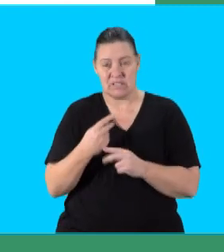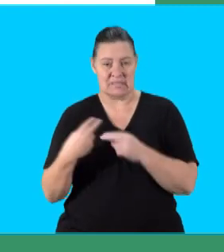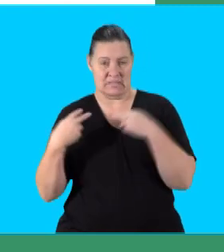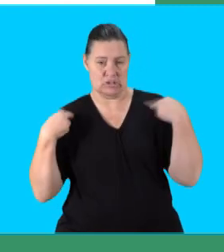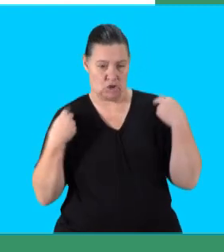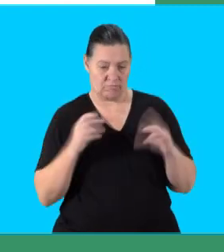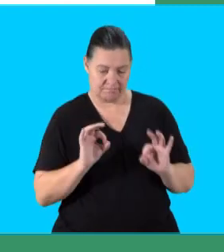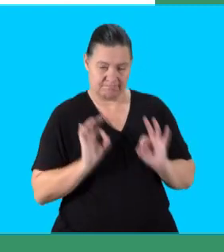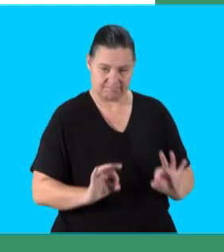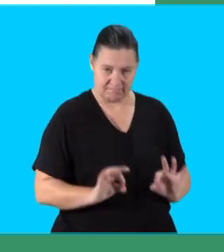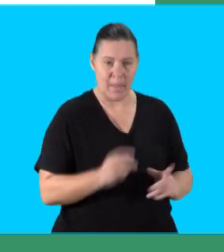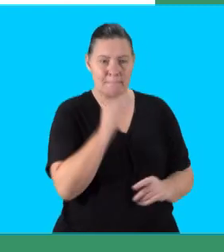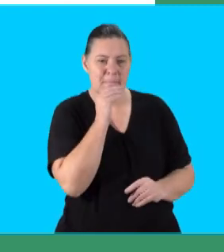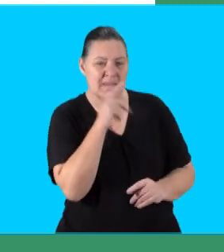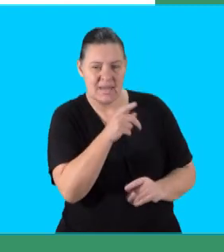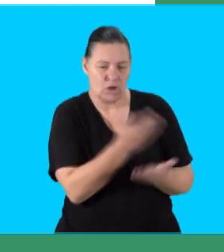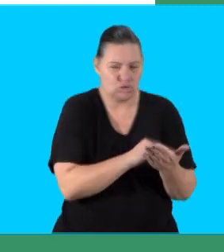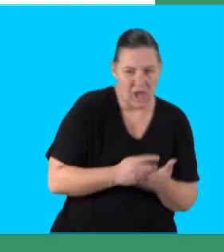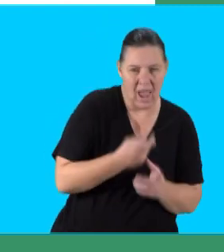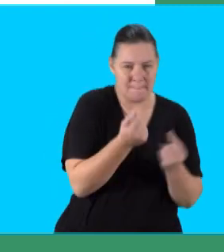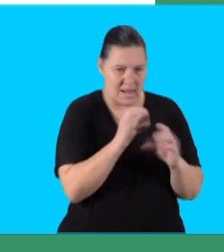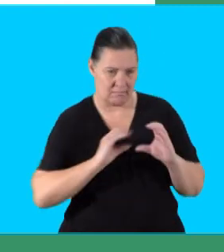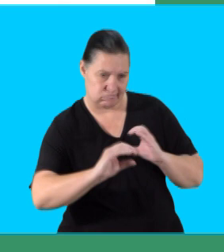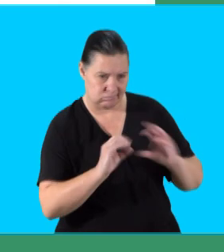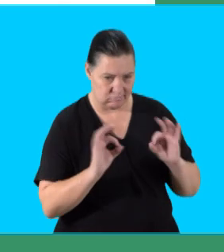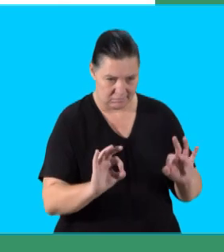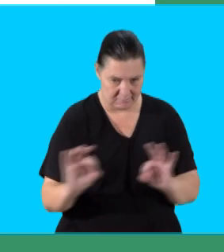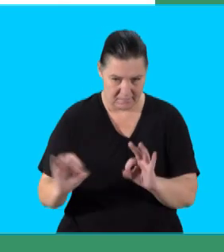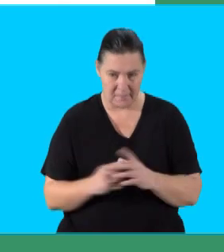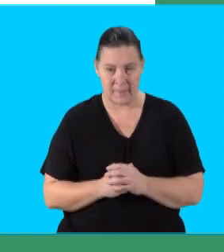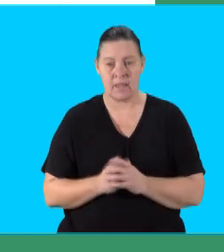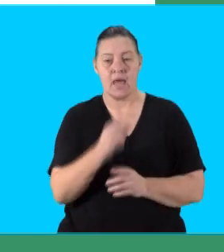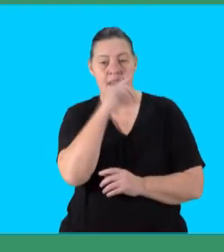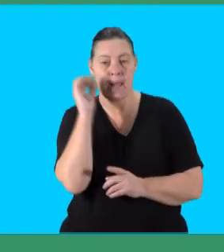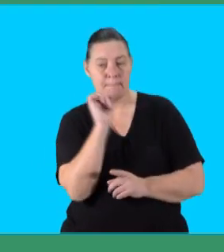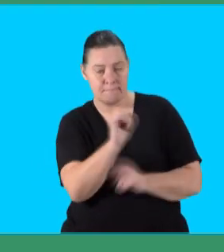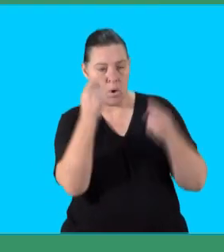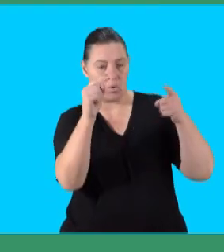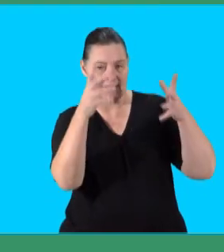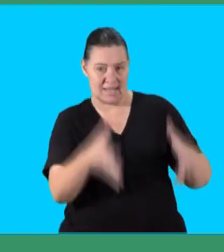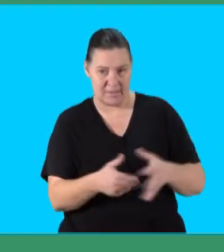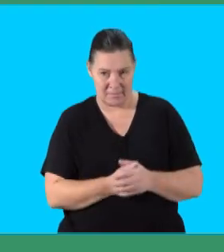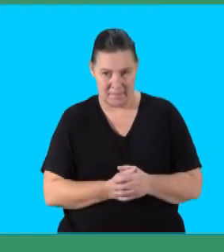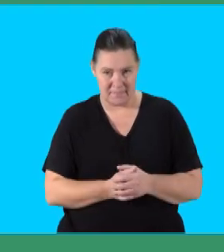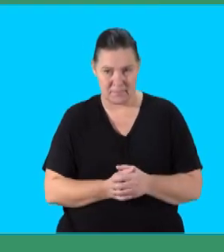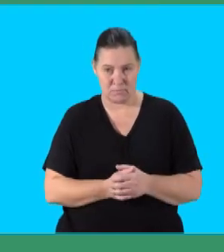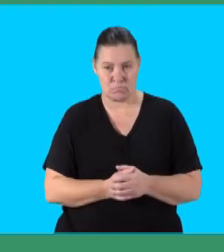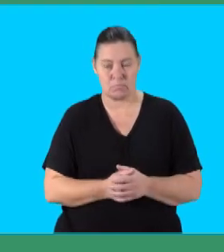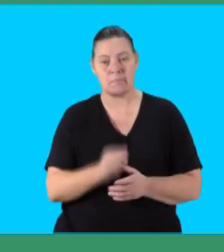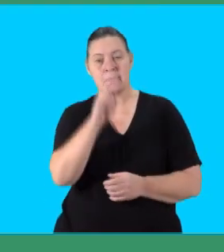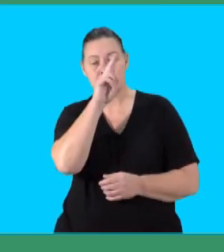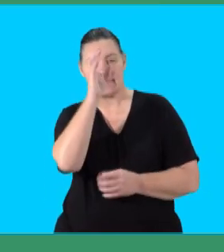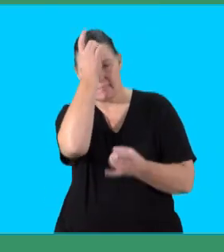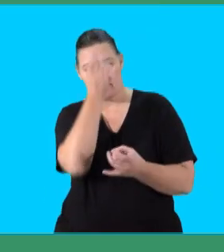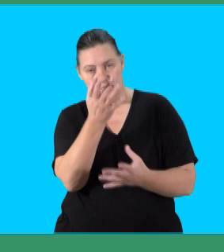companies. Securities, we mean the shares of the companies. Name of the auditor. Now, let's look at the Notice